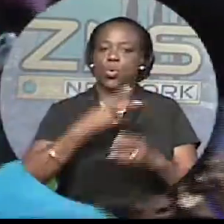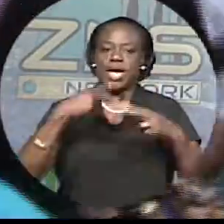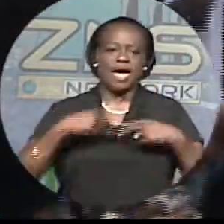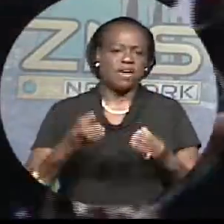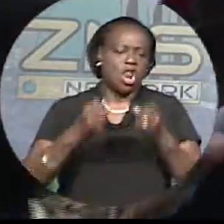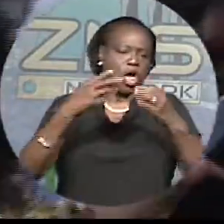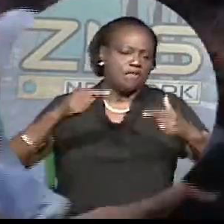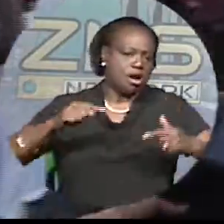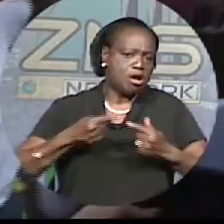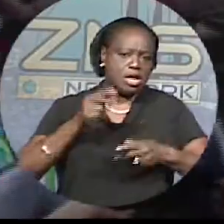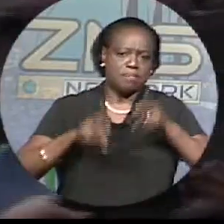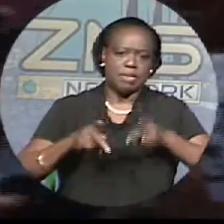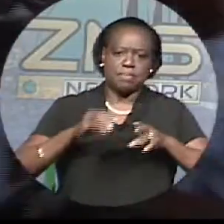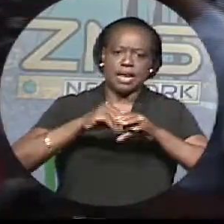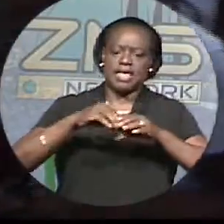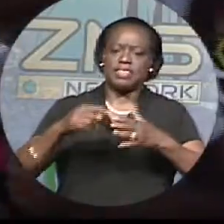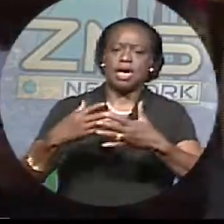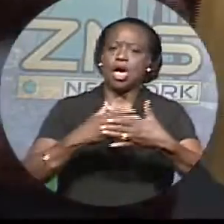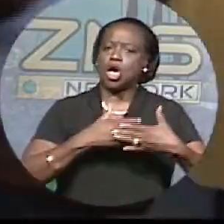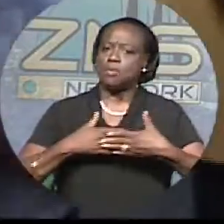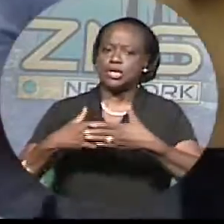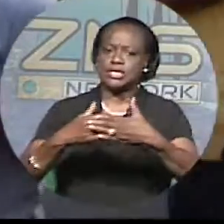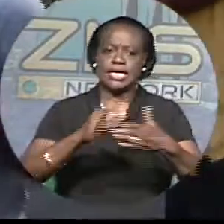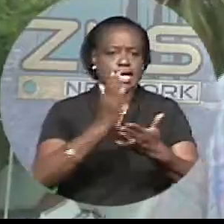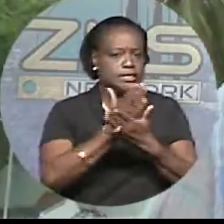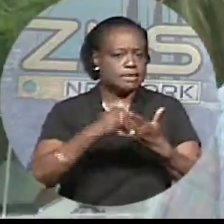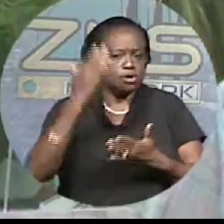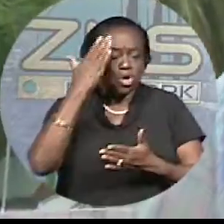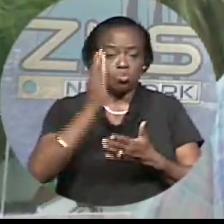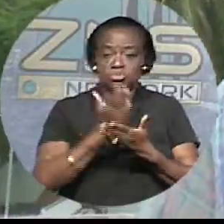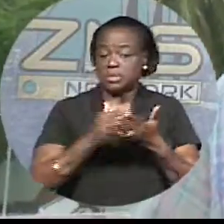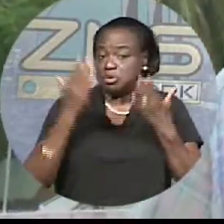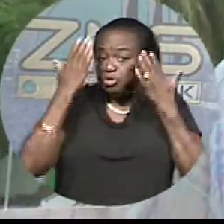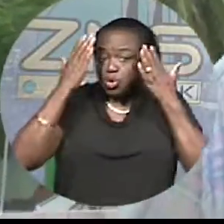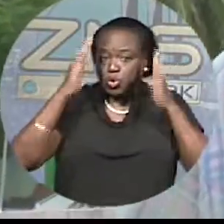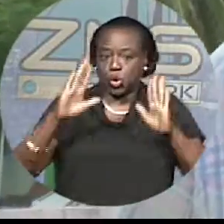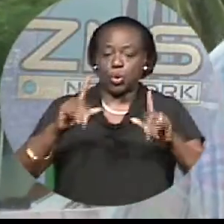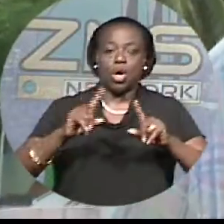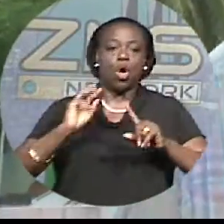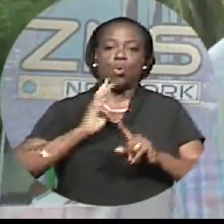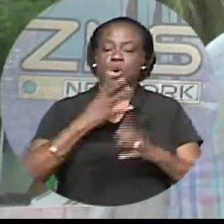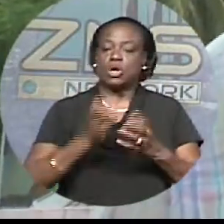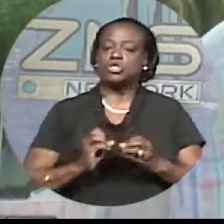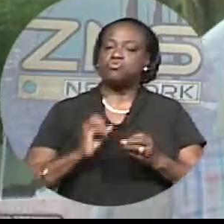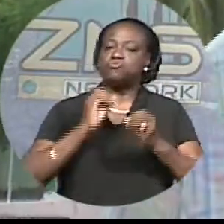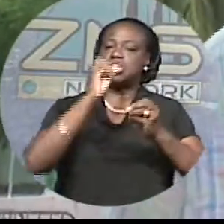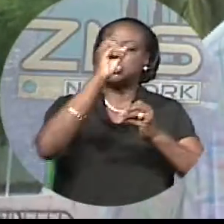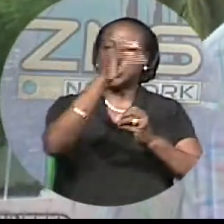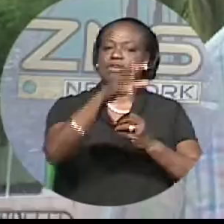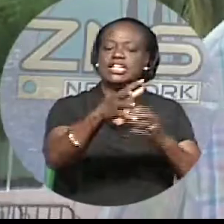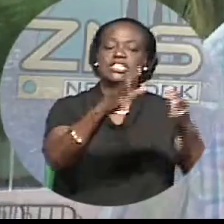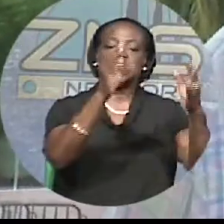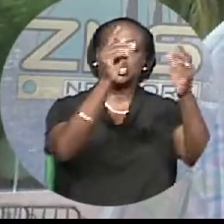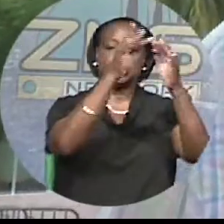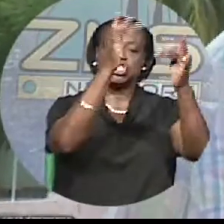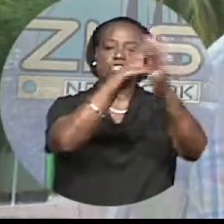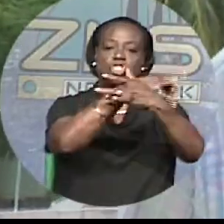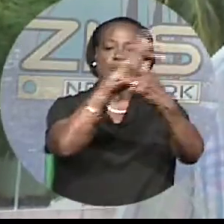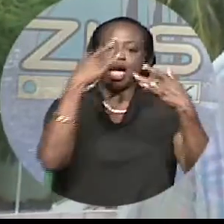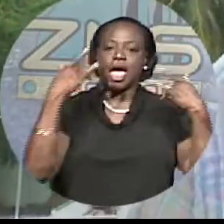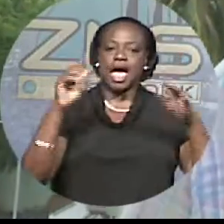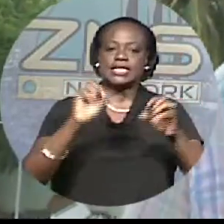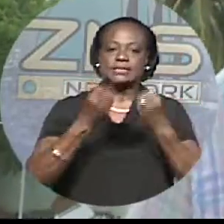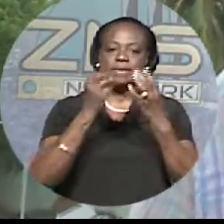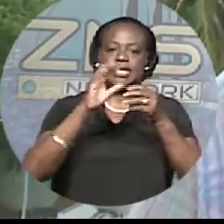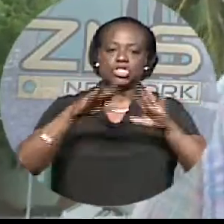in our community. Some we know of, some we do not know of. And we just wanted to reach out, touch as many as we could possibly touch, and to